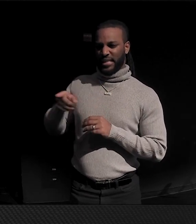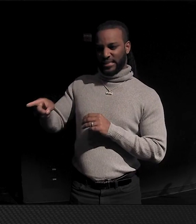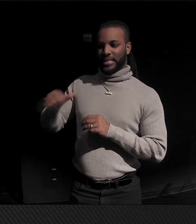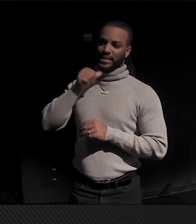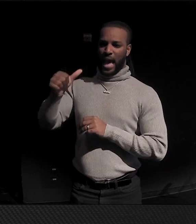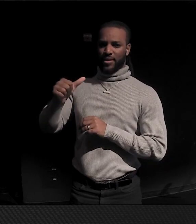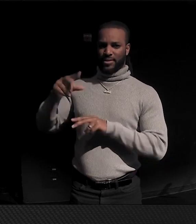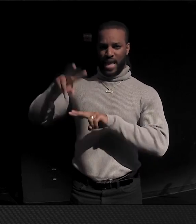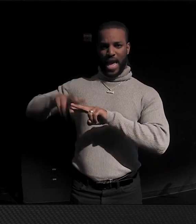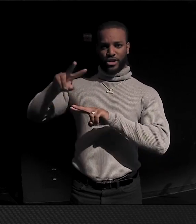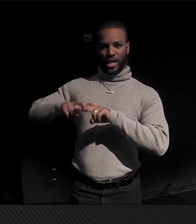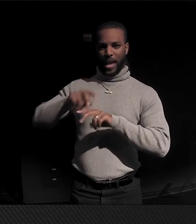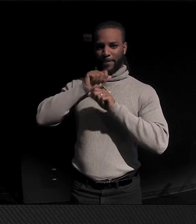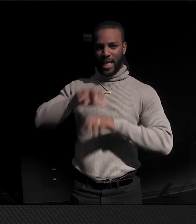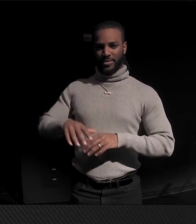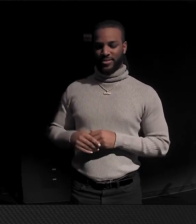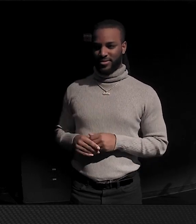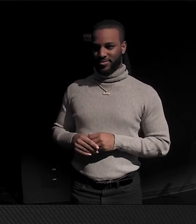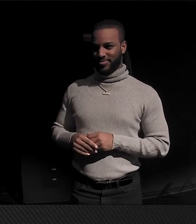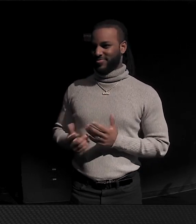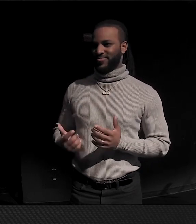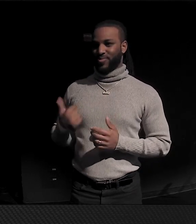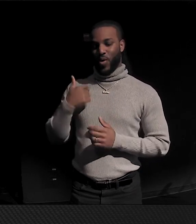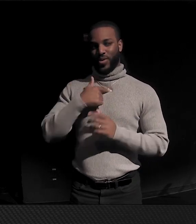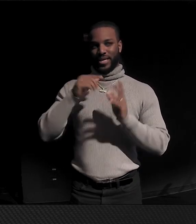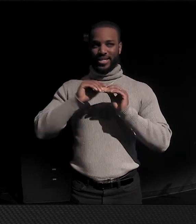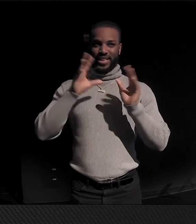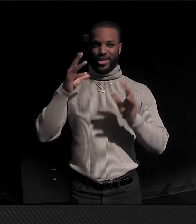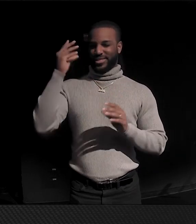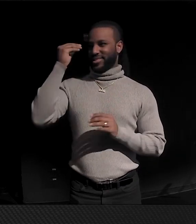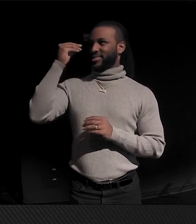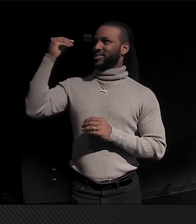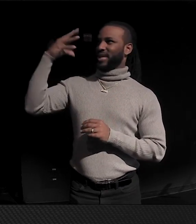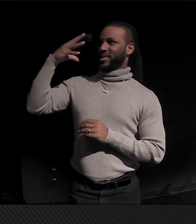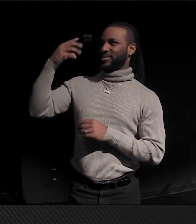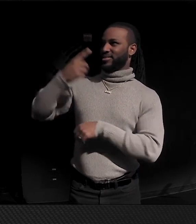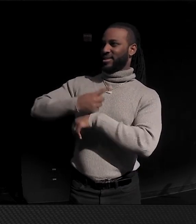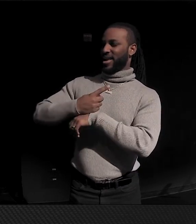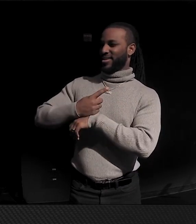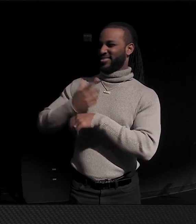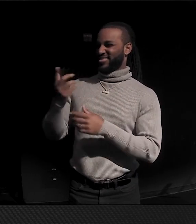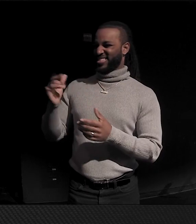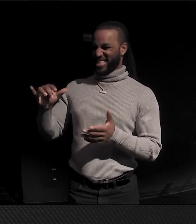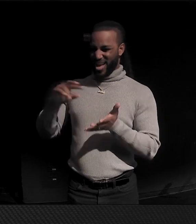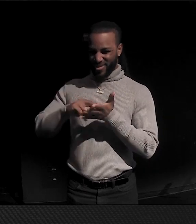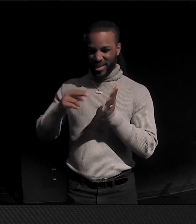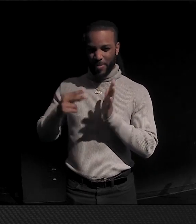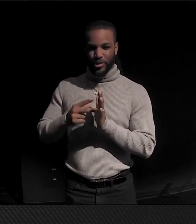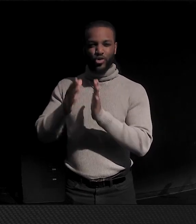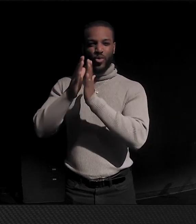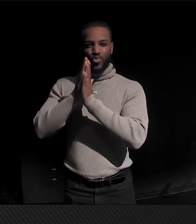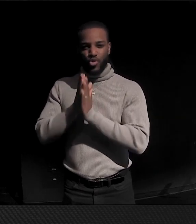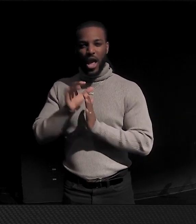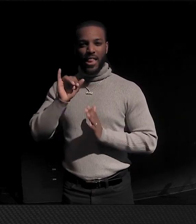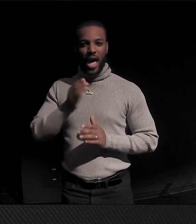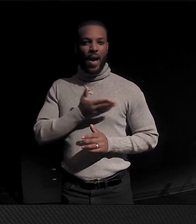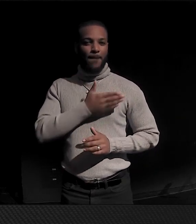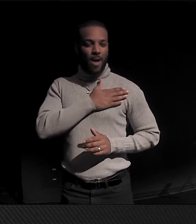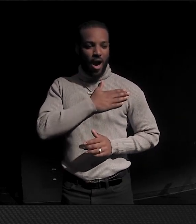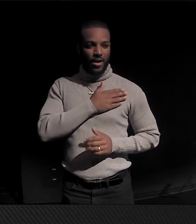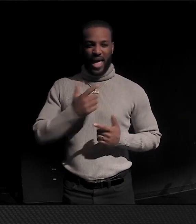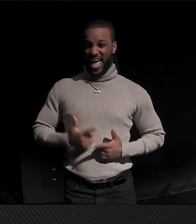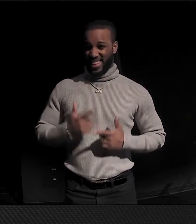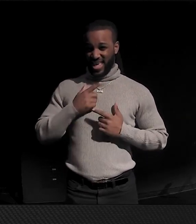hashtag blessed when we get a clear day? Is that what it means to pray like a monk and live like a fool,